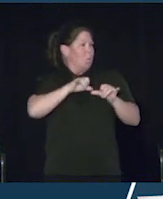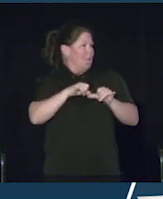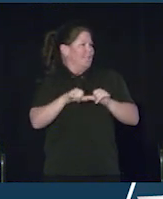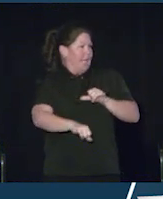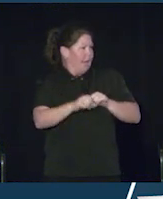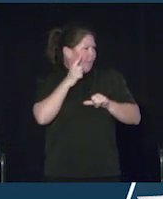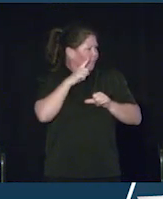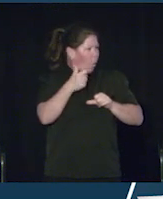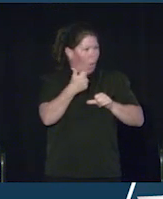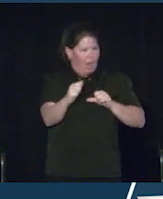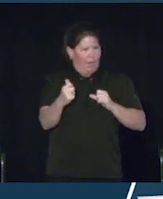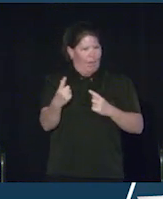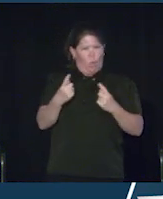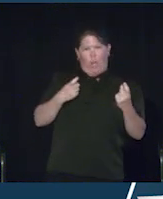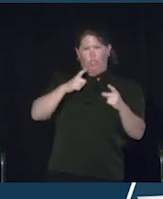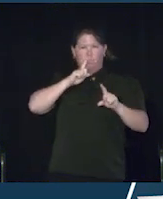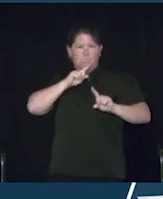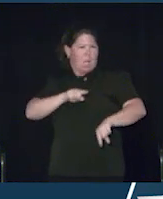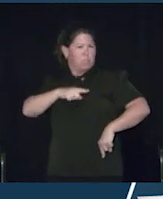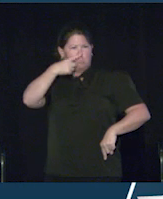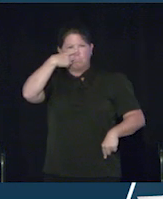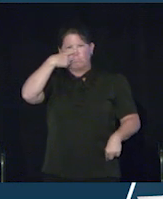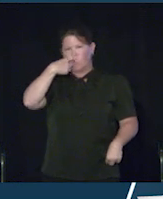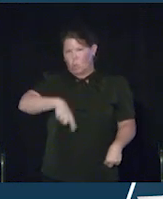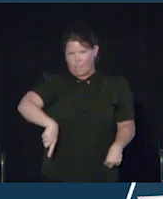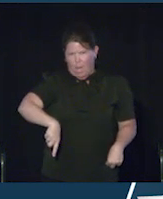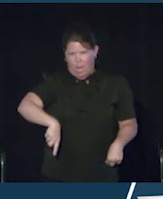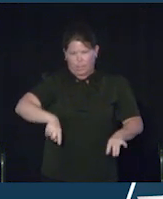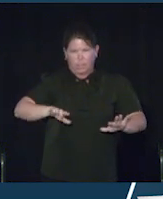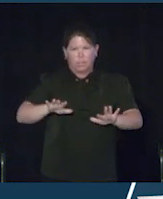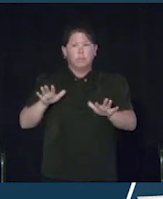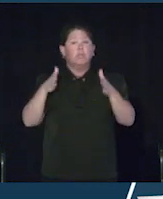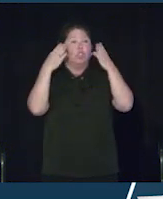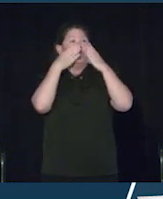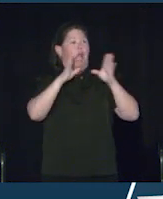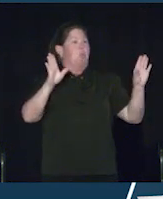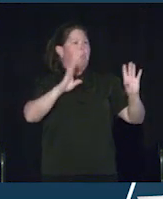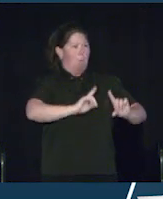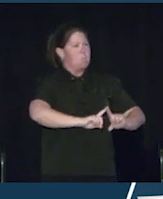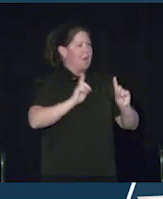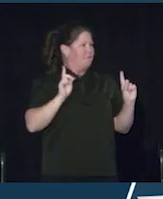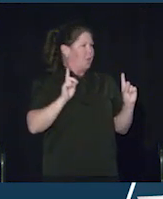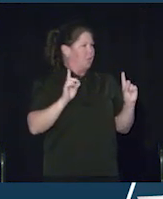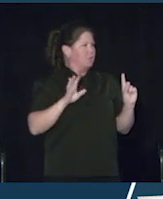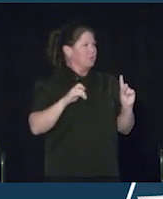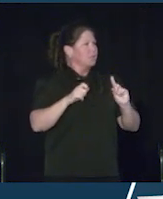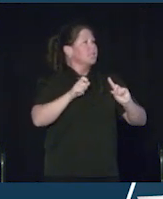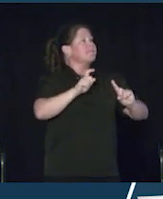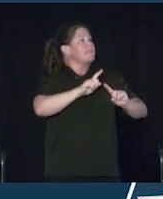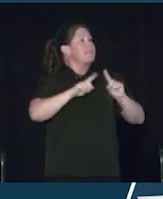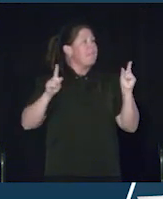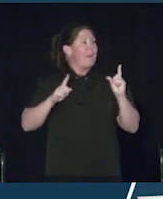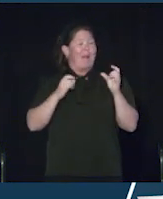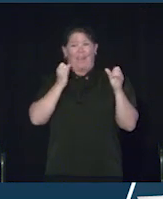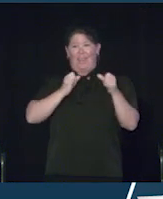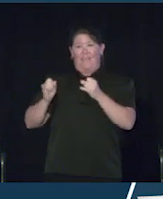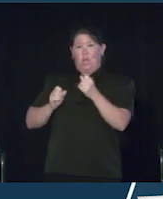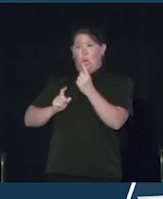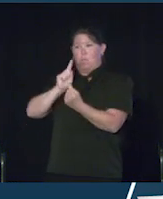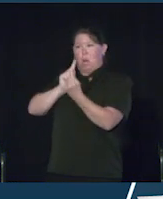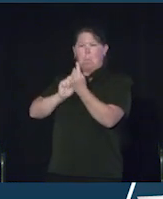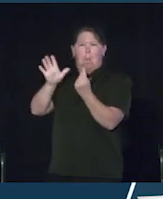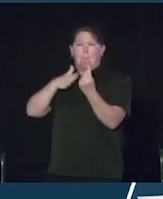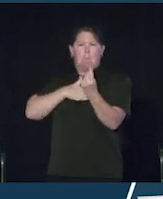for, however long we need to after the session, and we will more than happy to address any specific questions you may have.